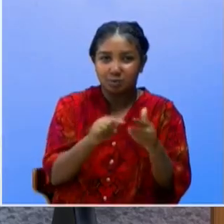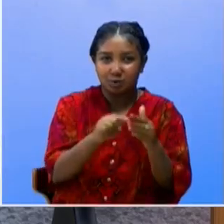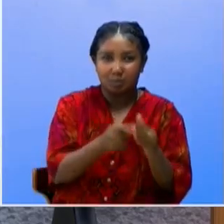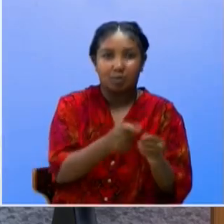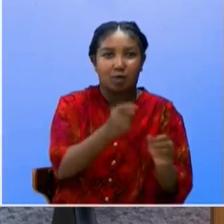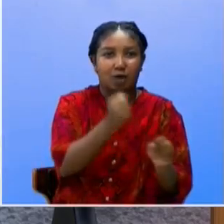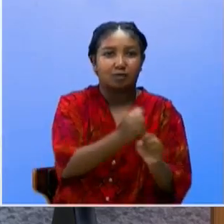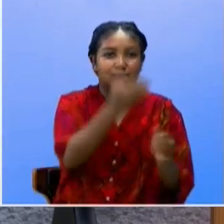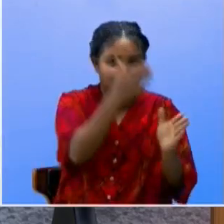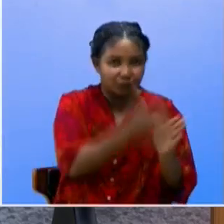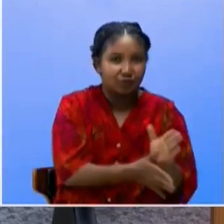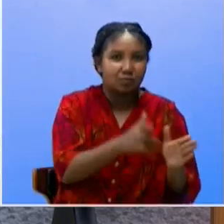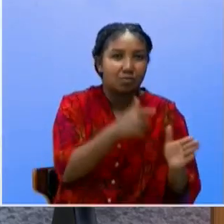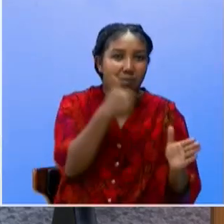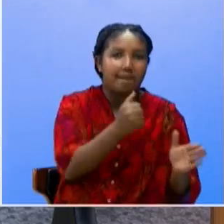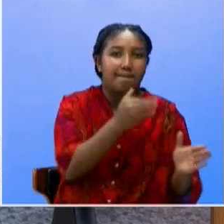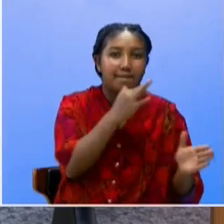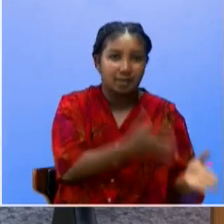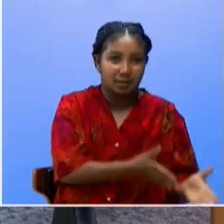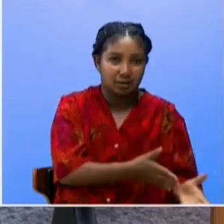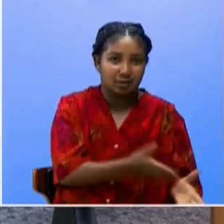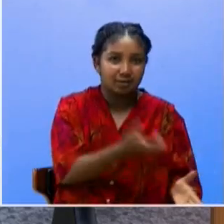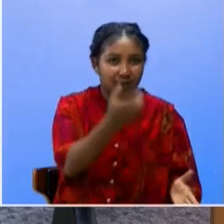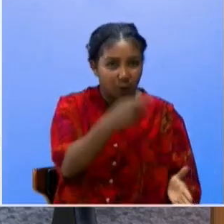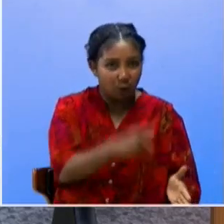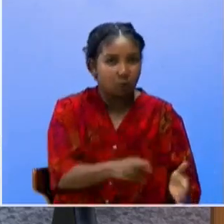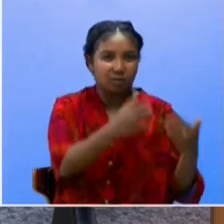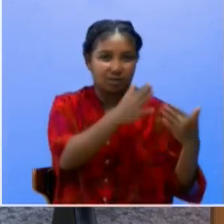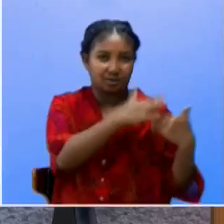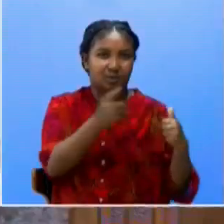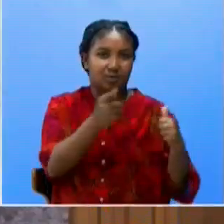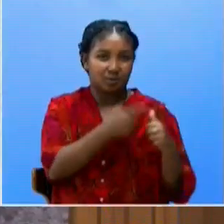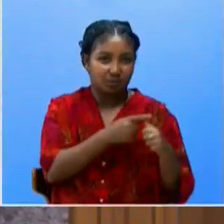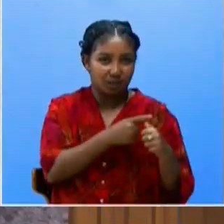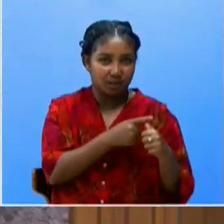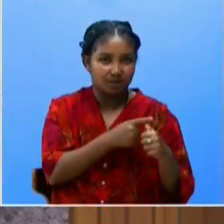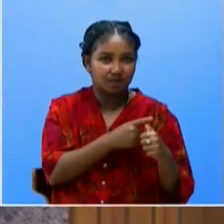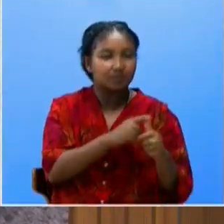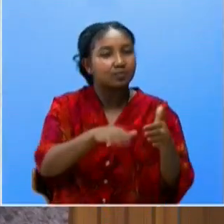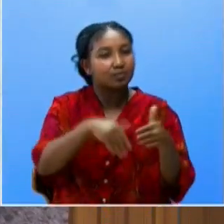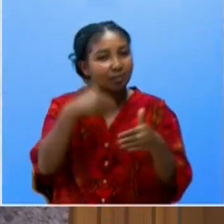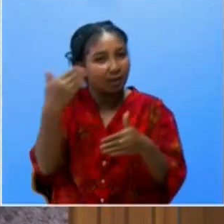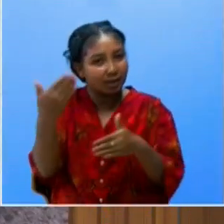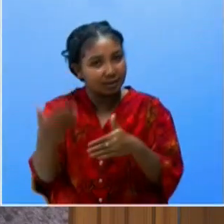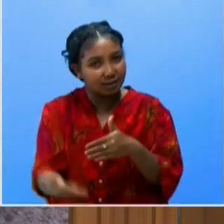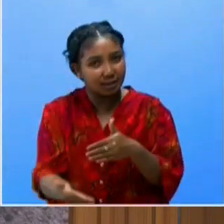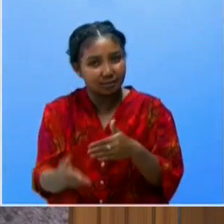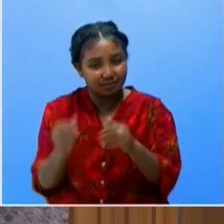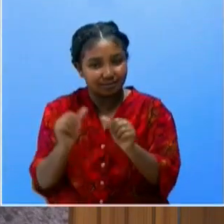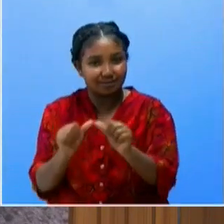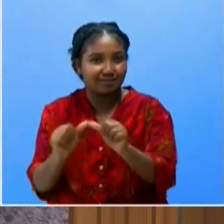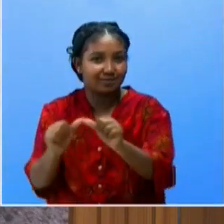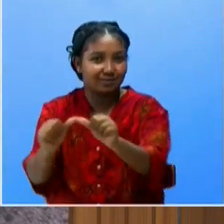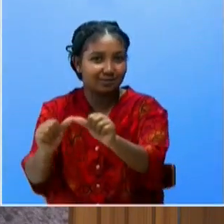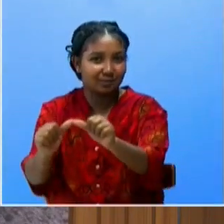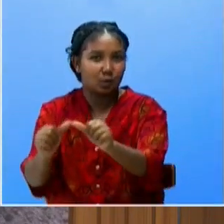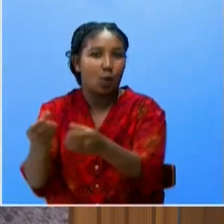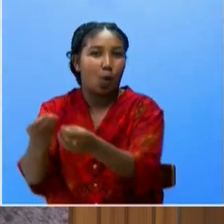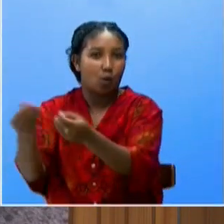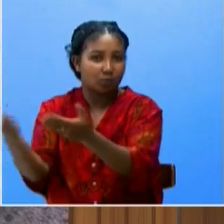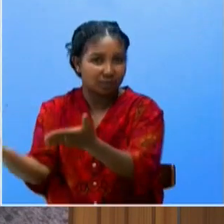doer of the action or the subject. Then it goes to what? To the